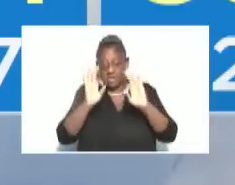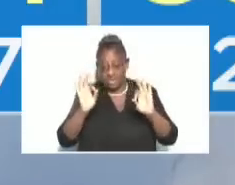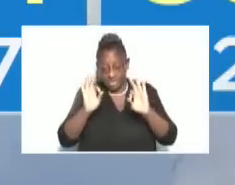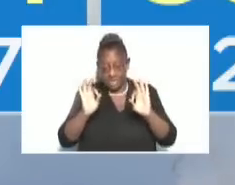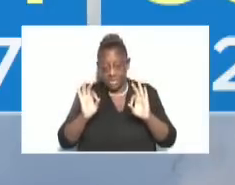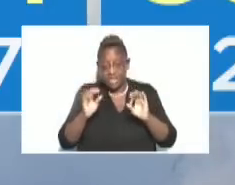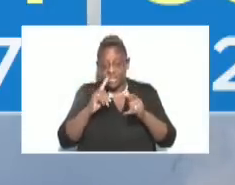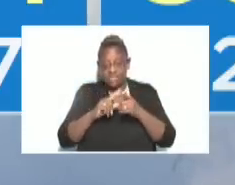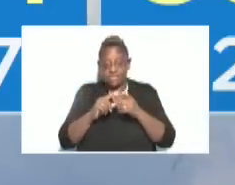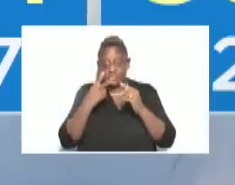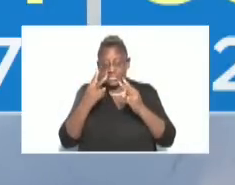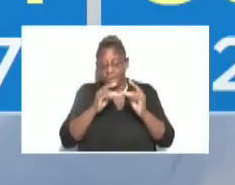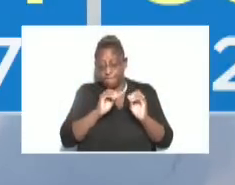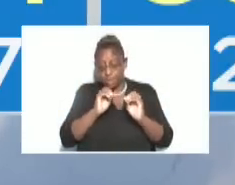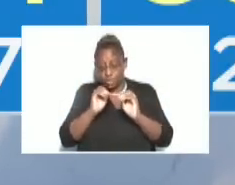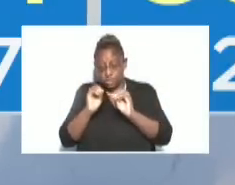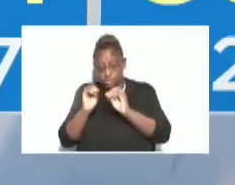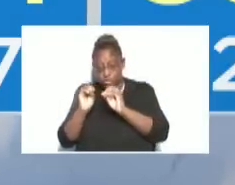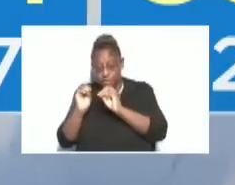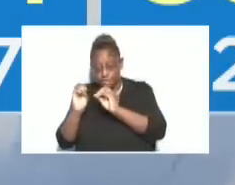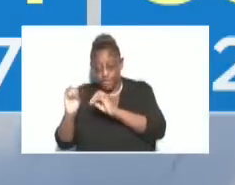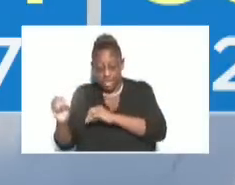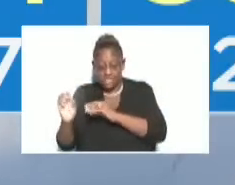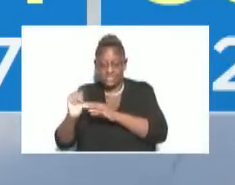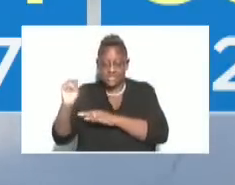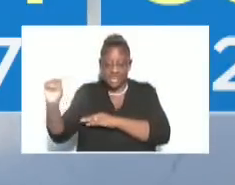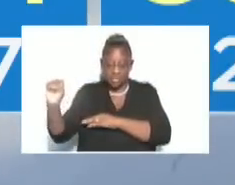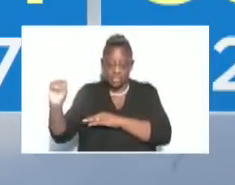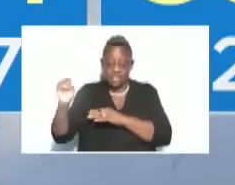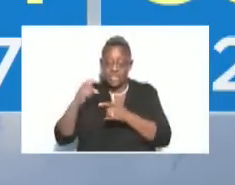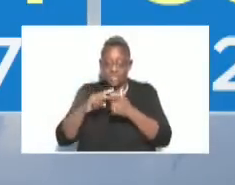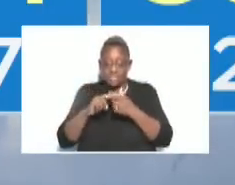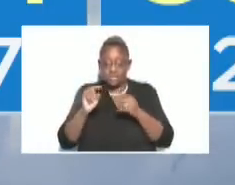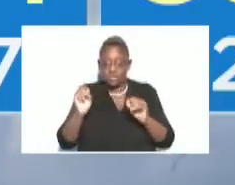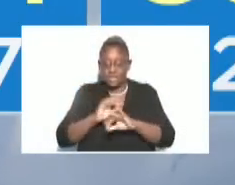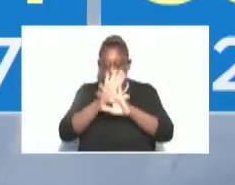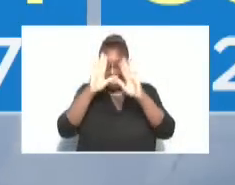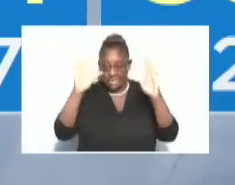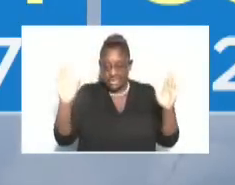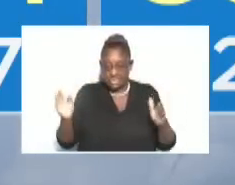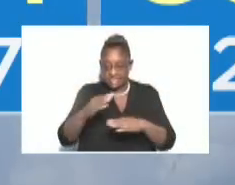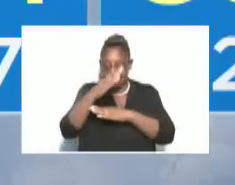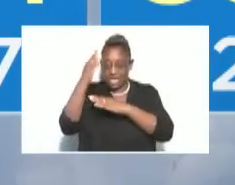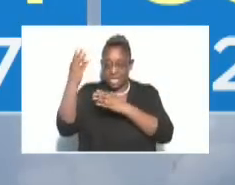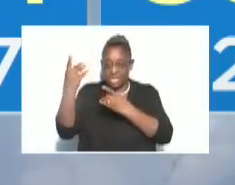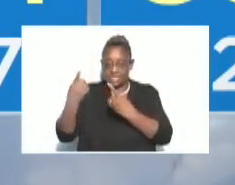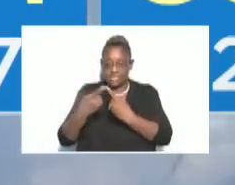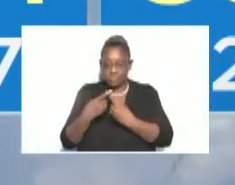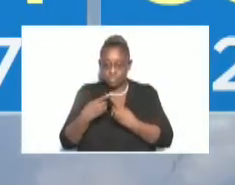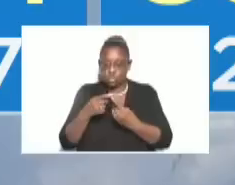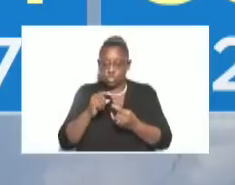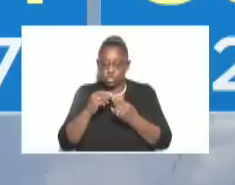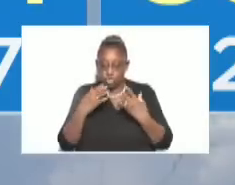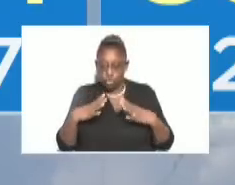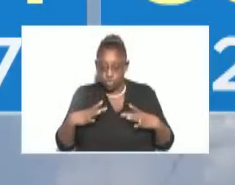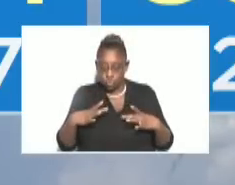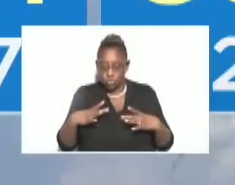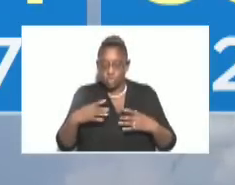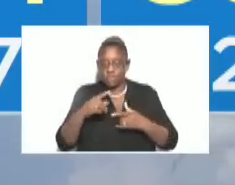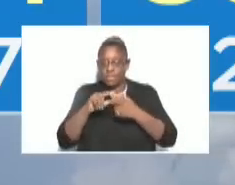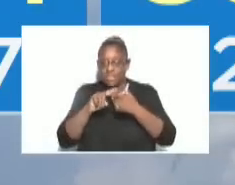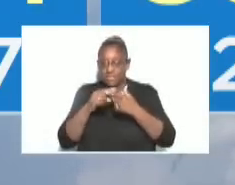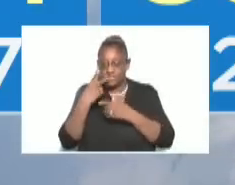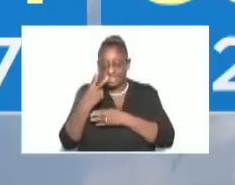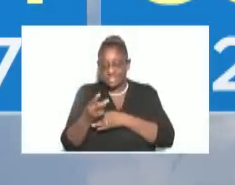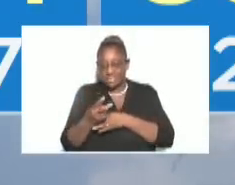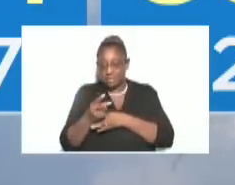after that, the front will then push back towards the south, and that's when we will see clearing skies with cooler temperatures again. Some 60s reporting